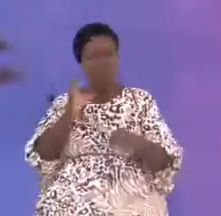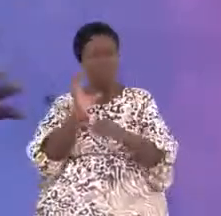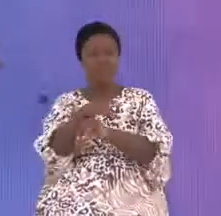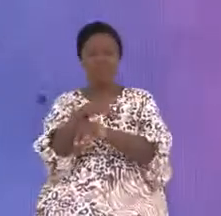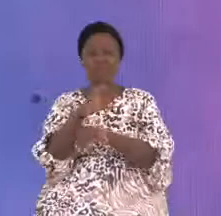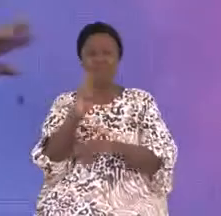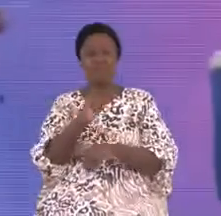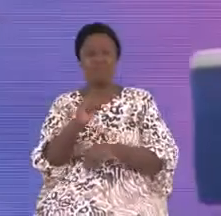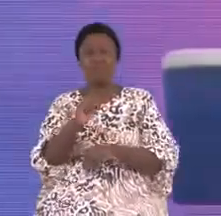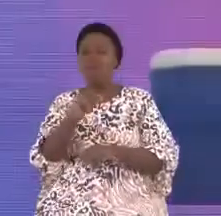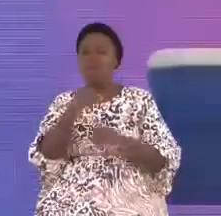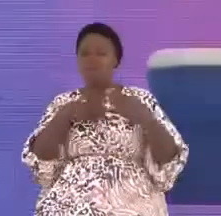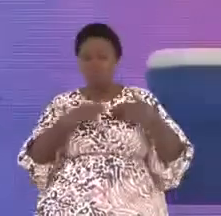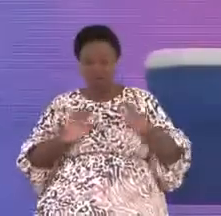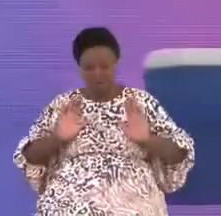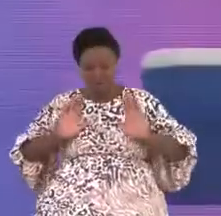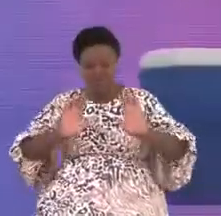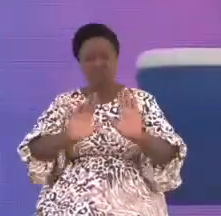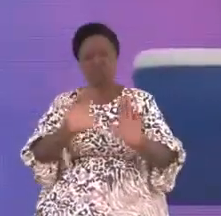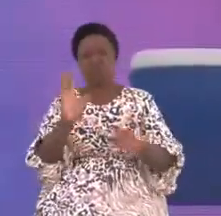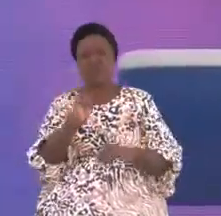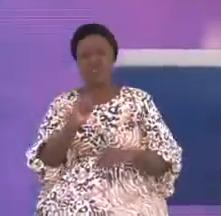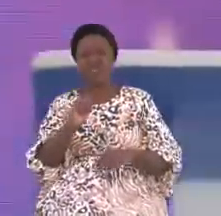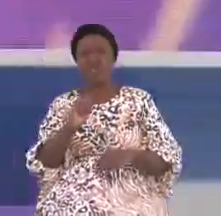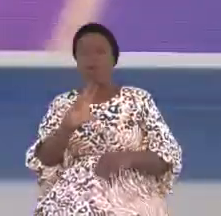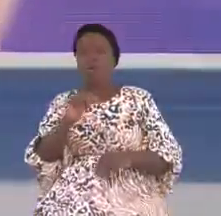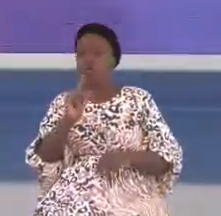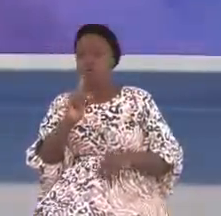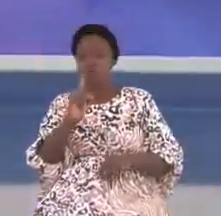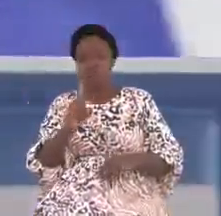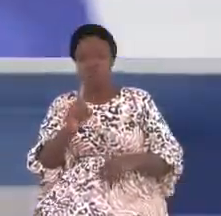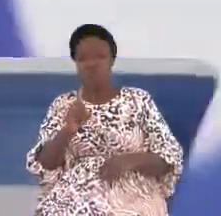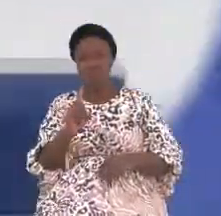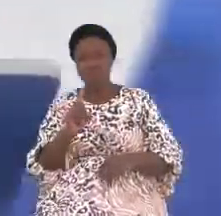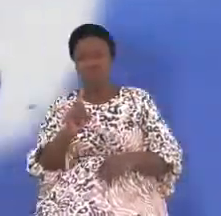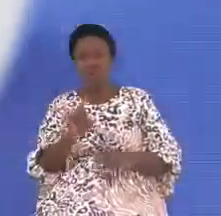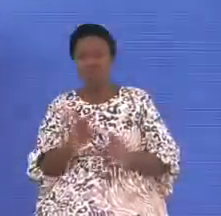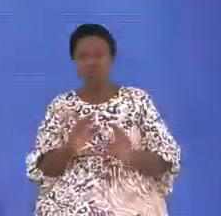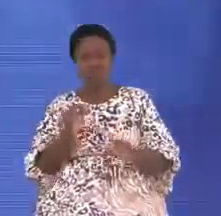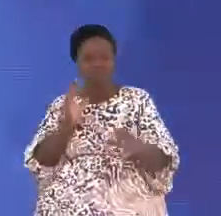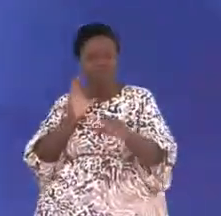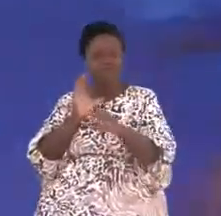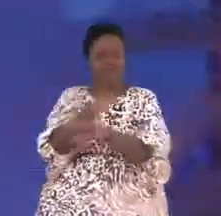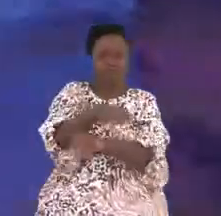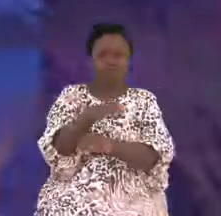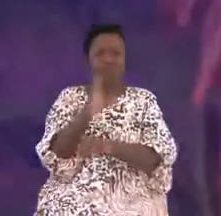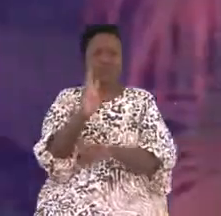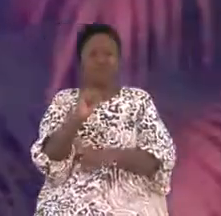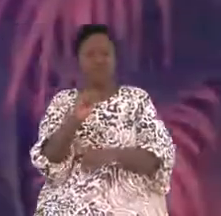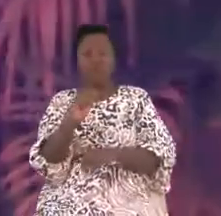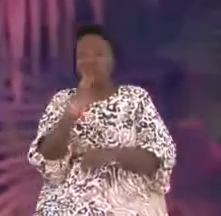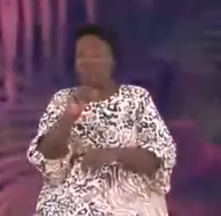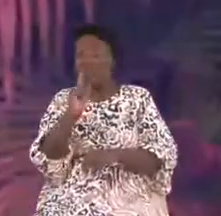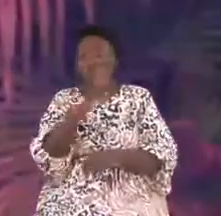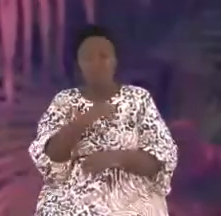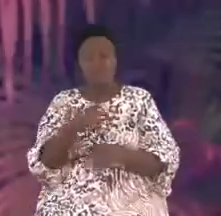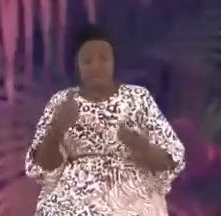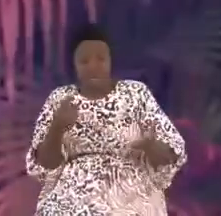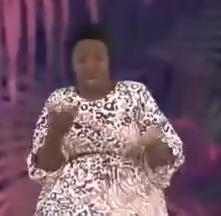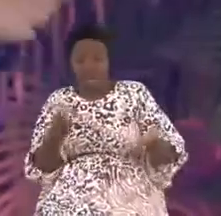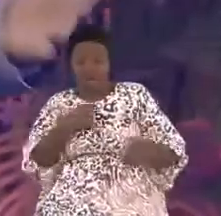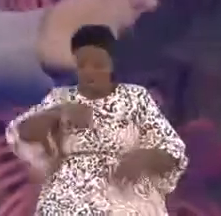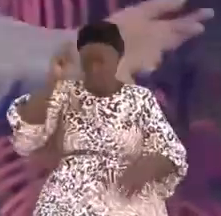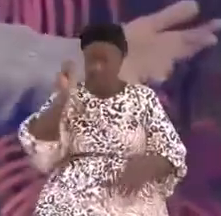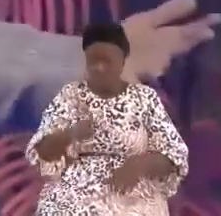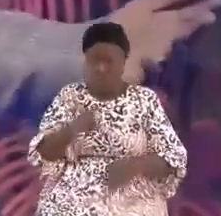nobody pushing them nobody knocked them nobody cursed them and said you